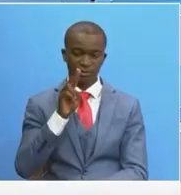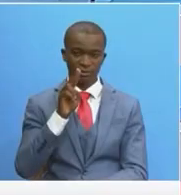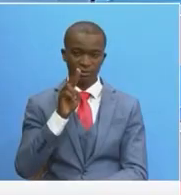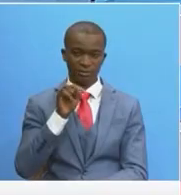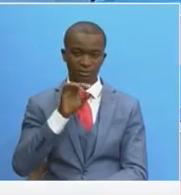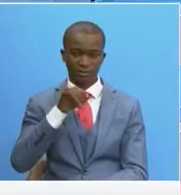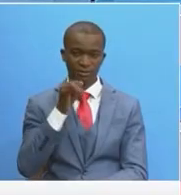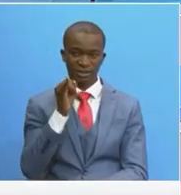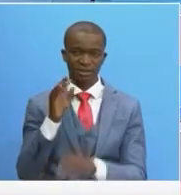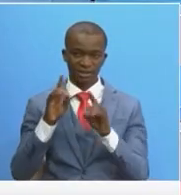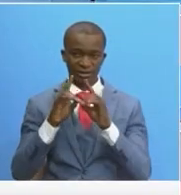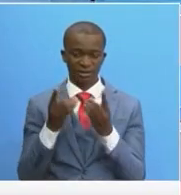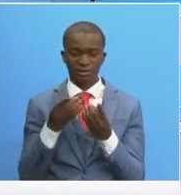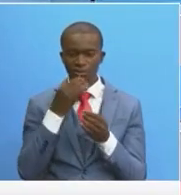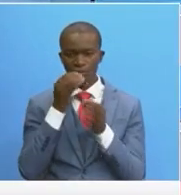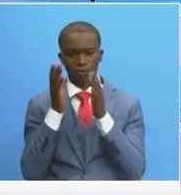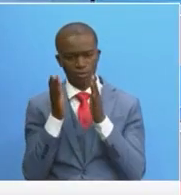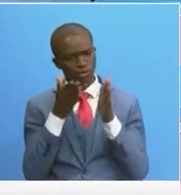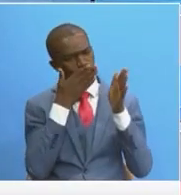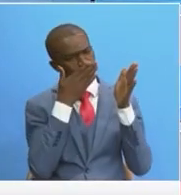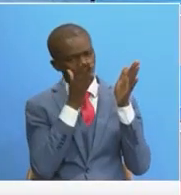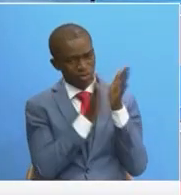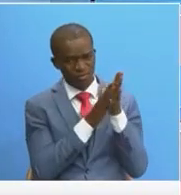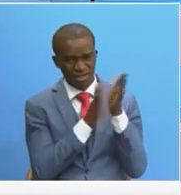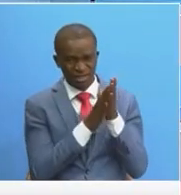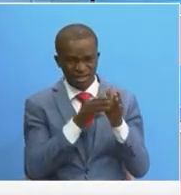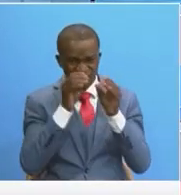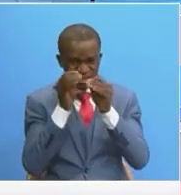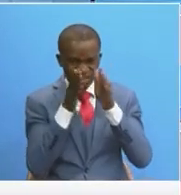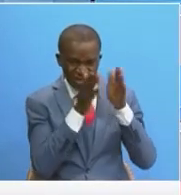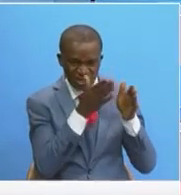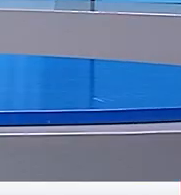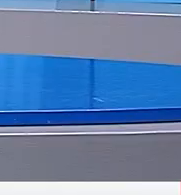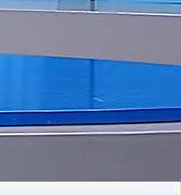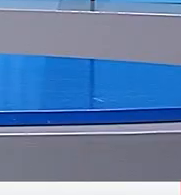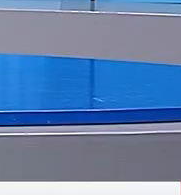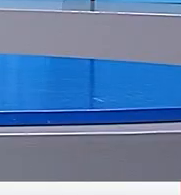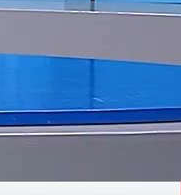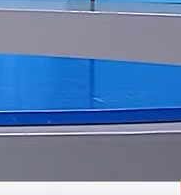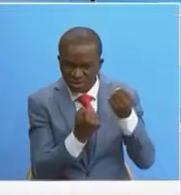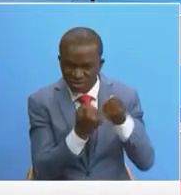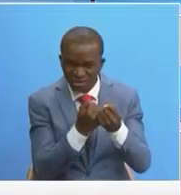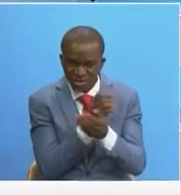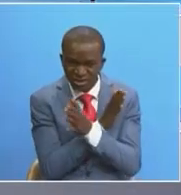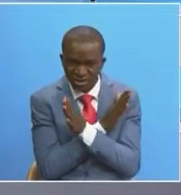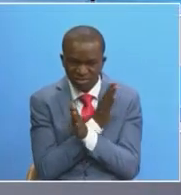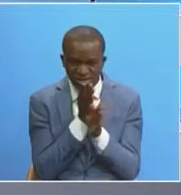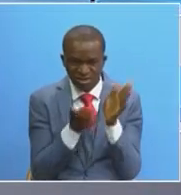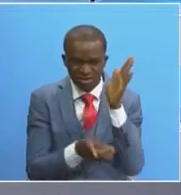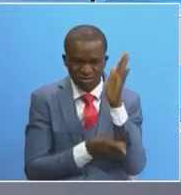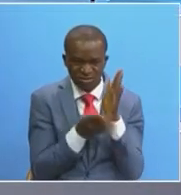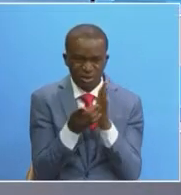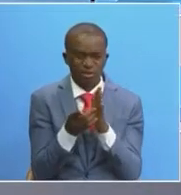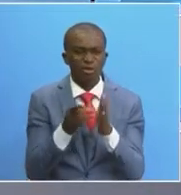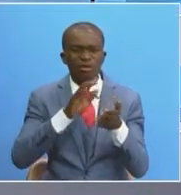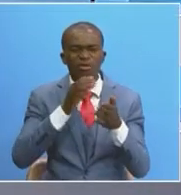Alfred Shaputu has held teachers in the district for being a backbone of Zambia's development by shaping the